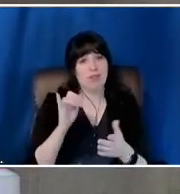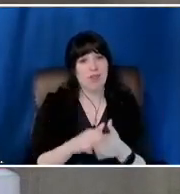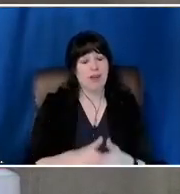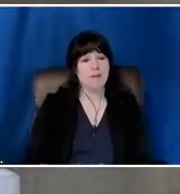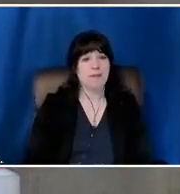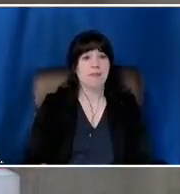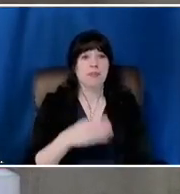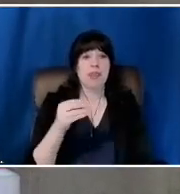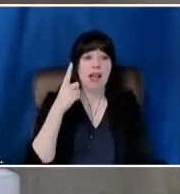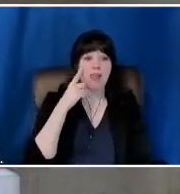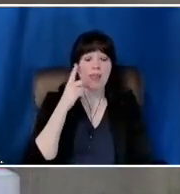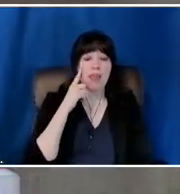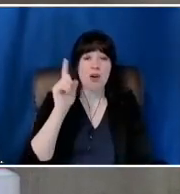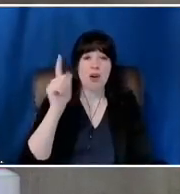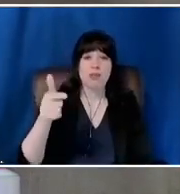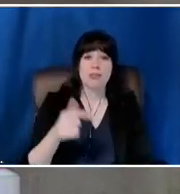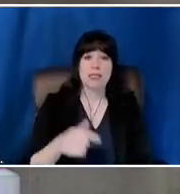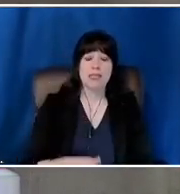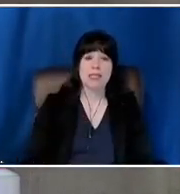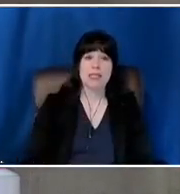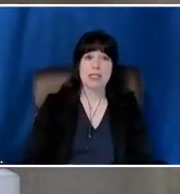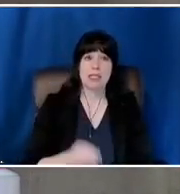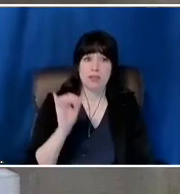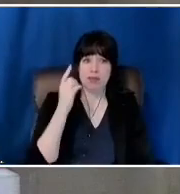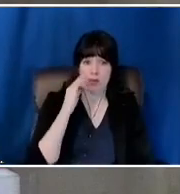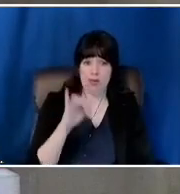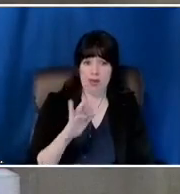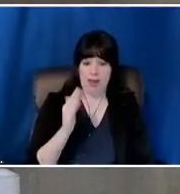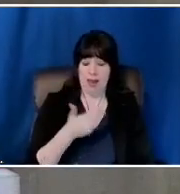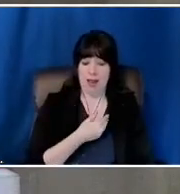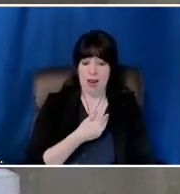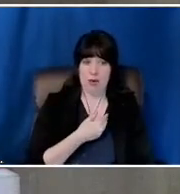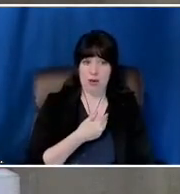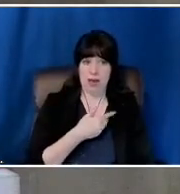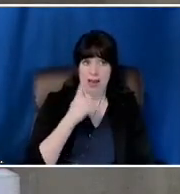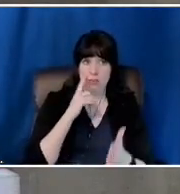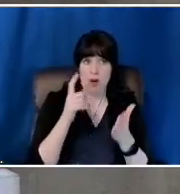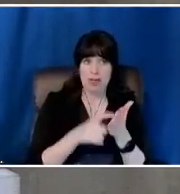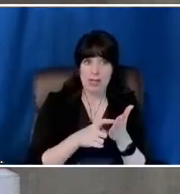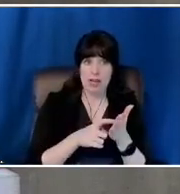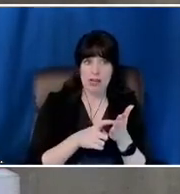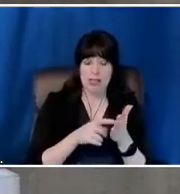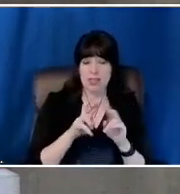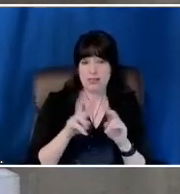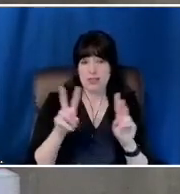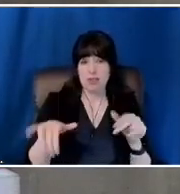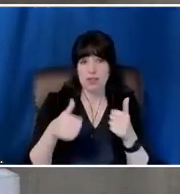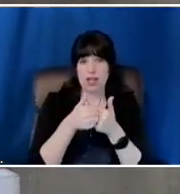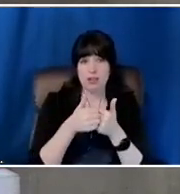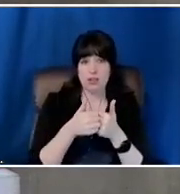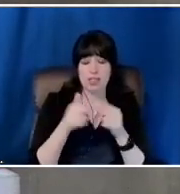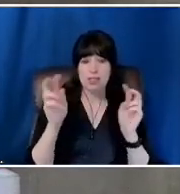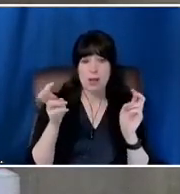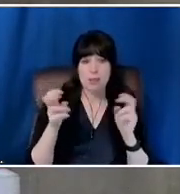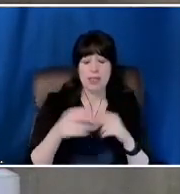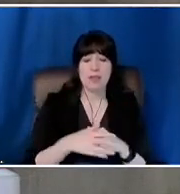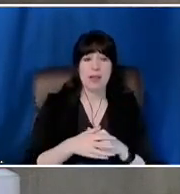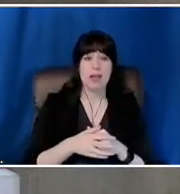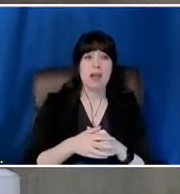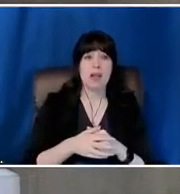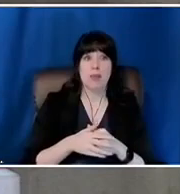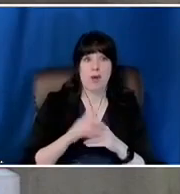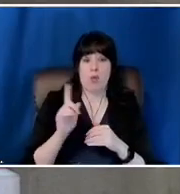think ultimately, you know, in that capacity, I recognize that is an incredibly challenging topic in terms of where can we